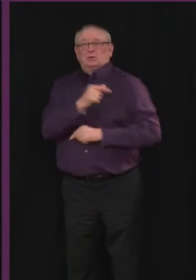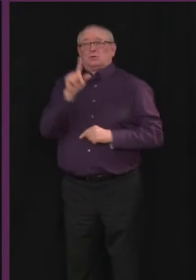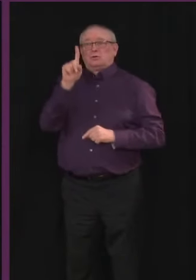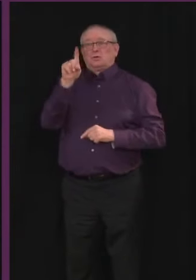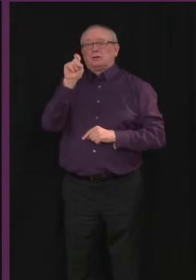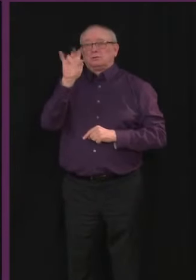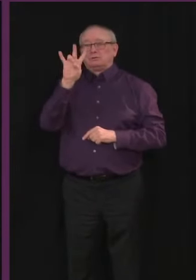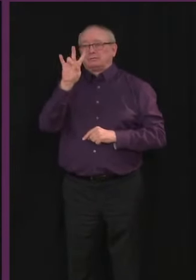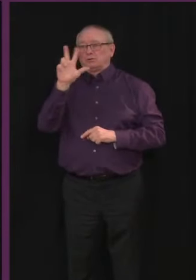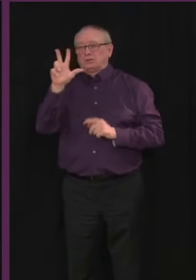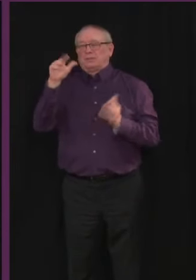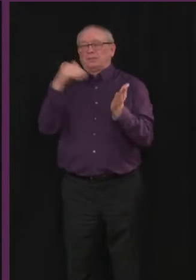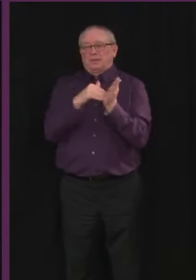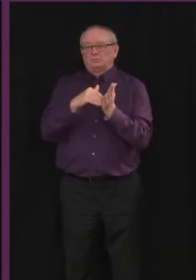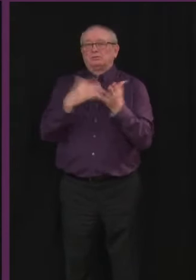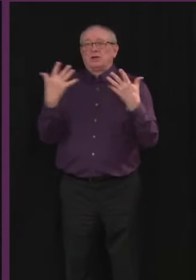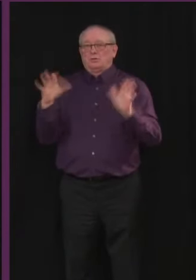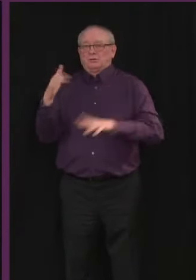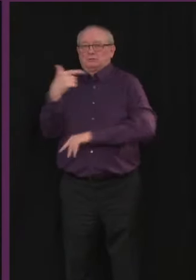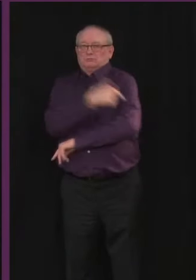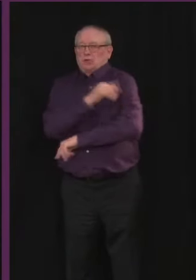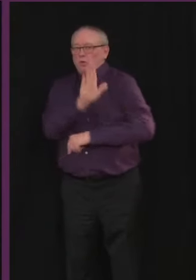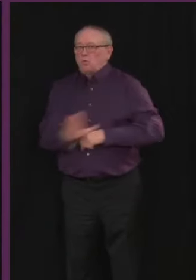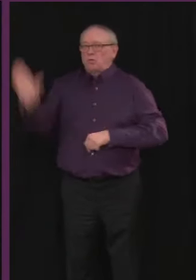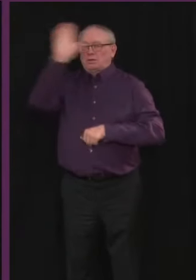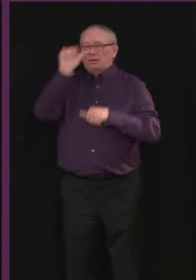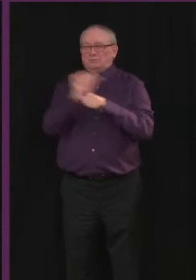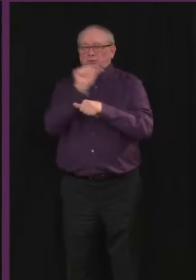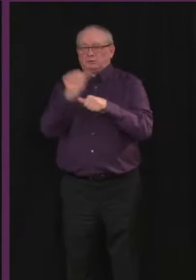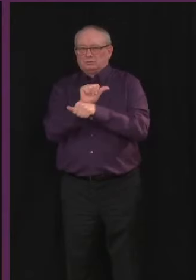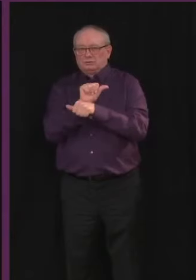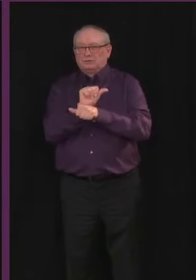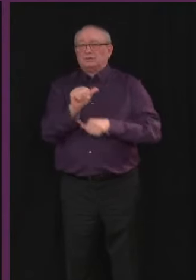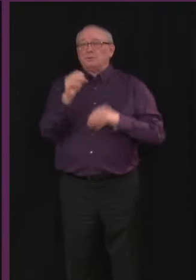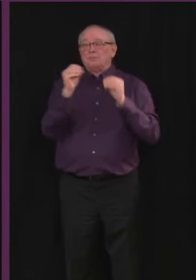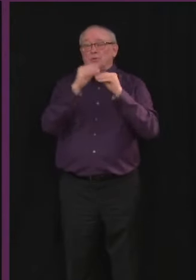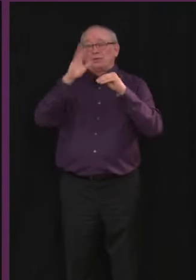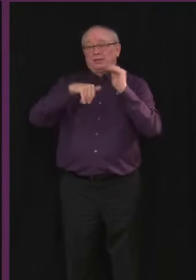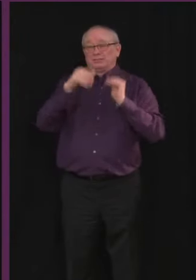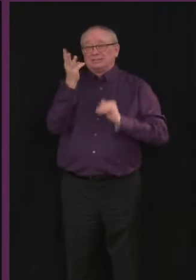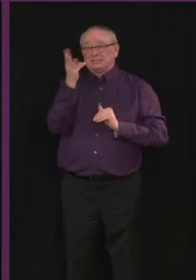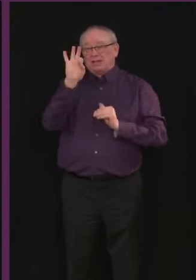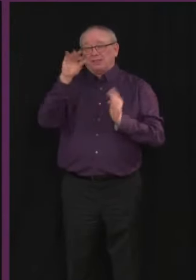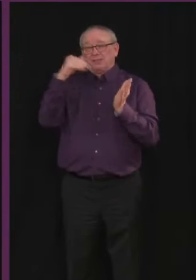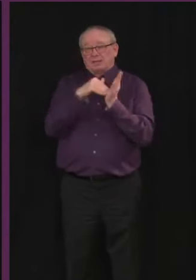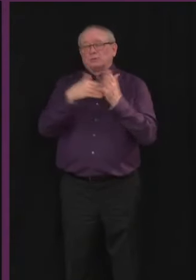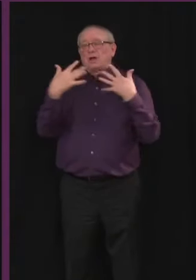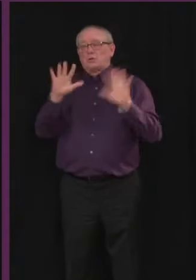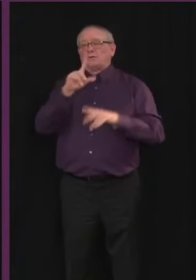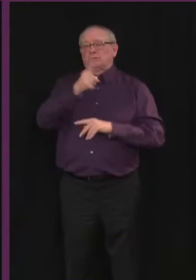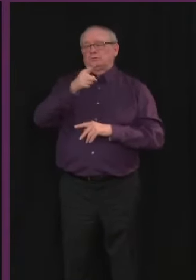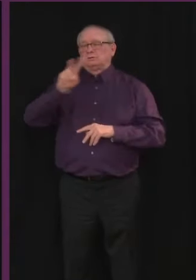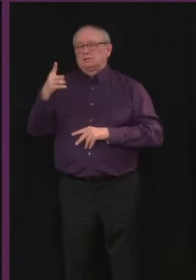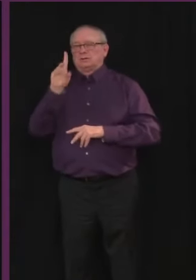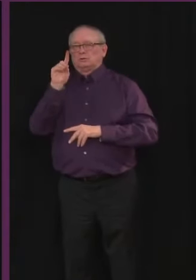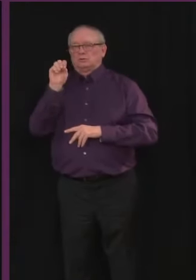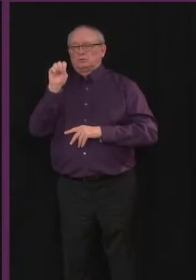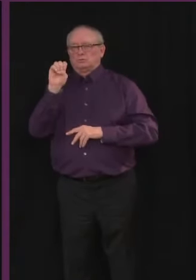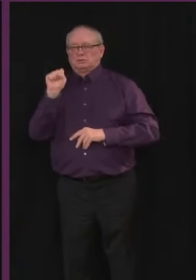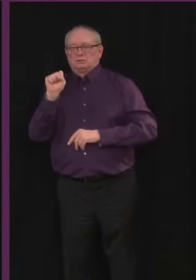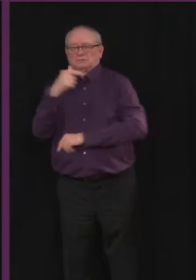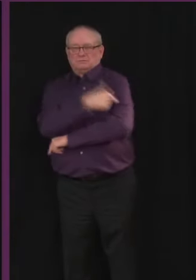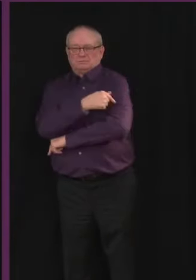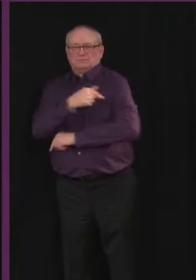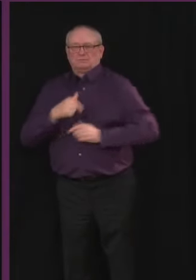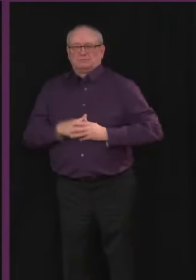than 69,000 Albertans have now been fully immunized with 2 doses. Over the last 24 hours, we